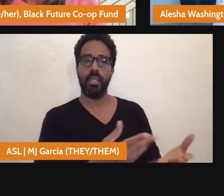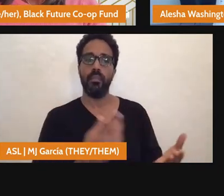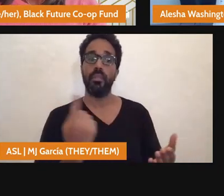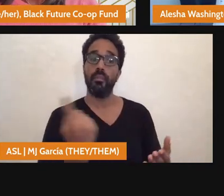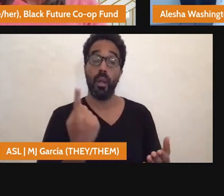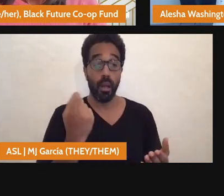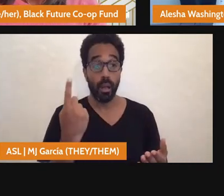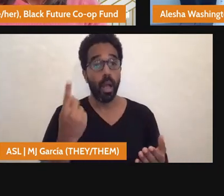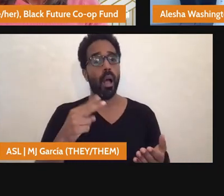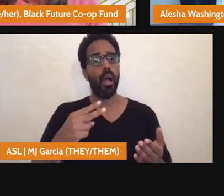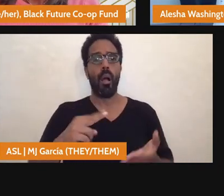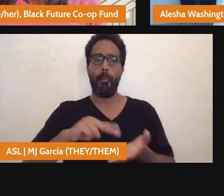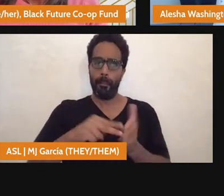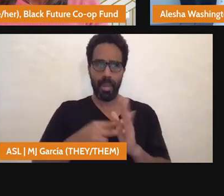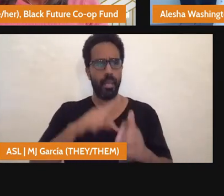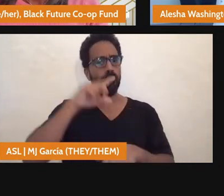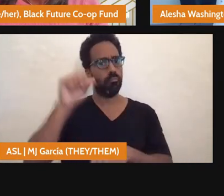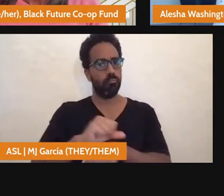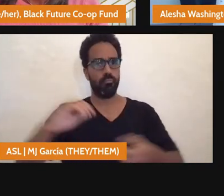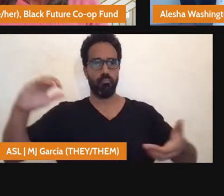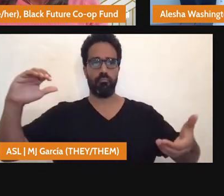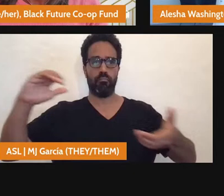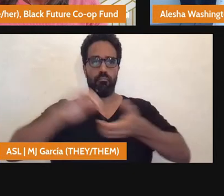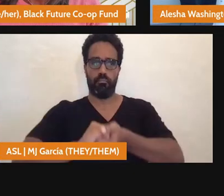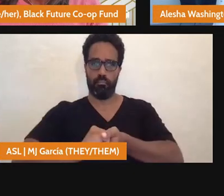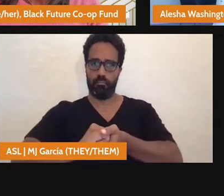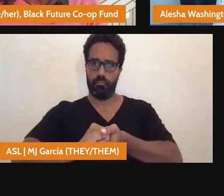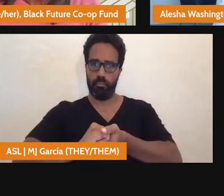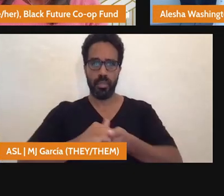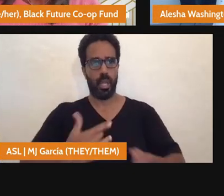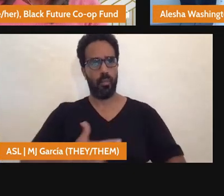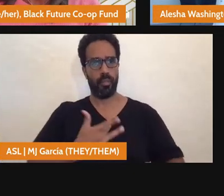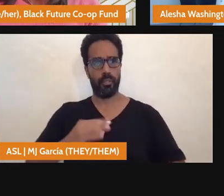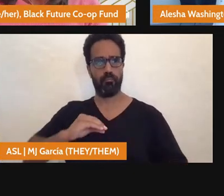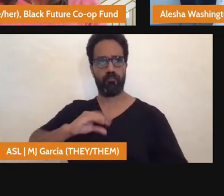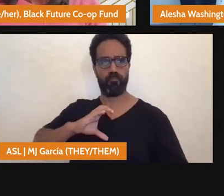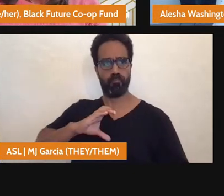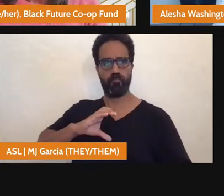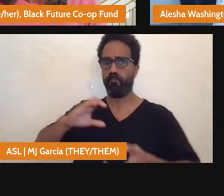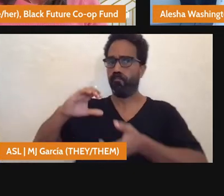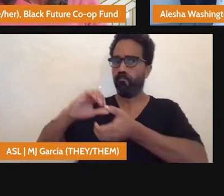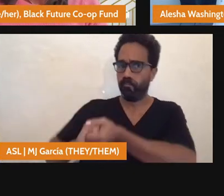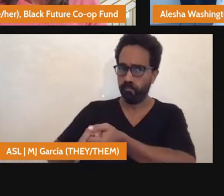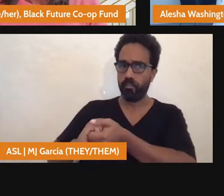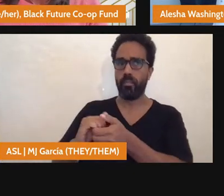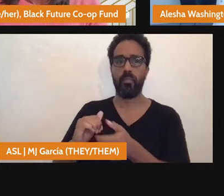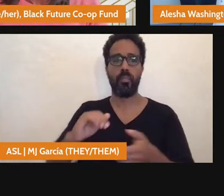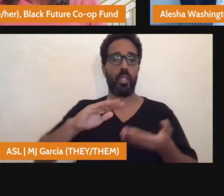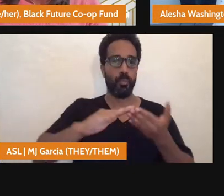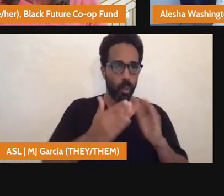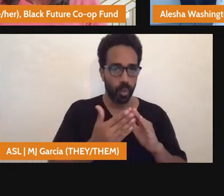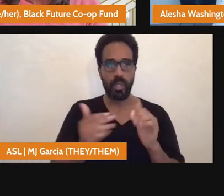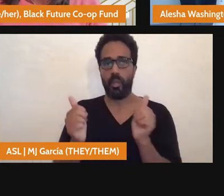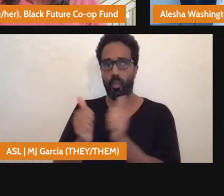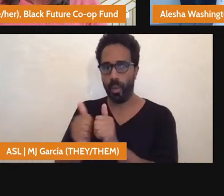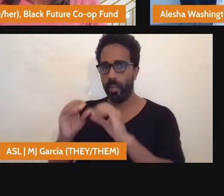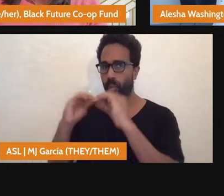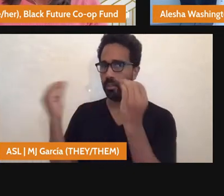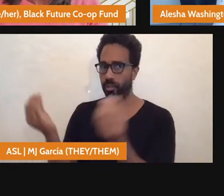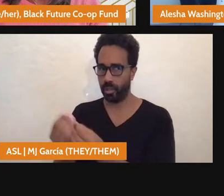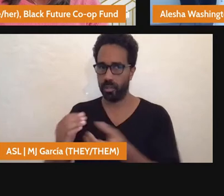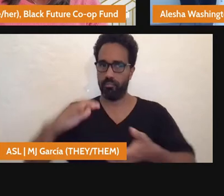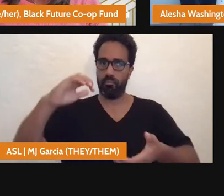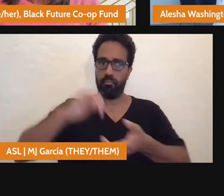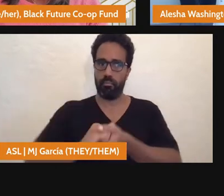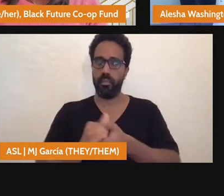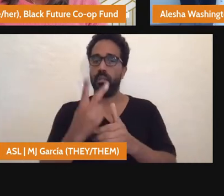alongside us as partners in community to solve some of these challenges. So Transparency is so key. And I think